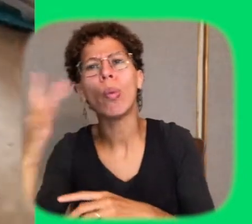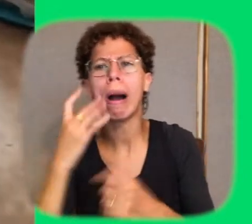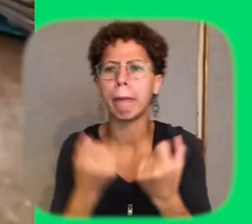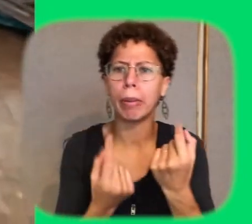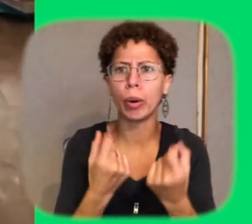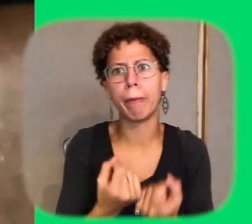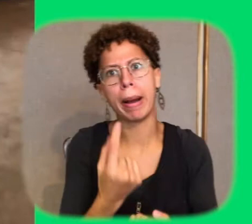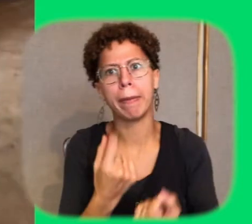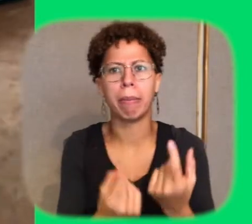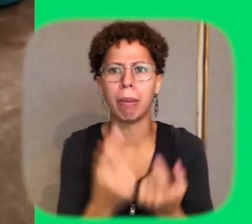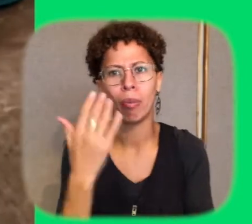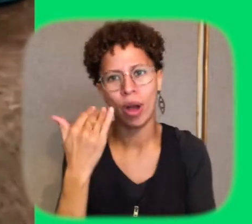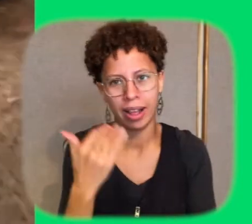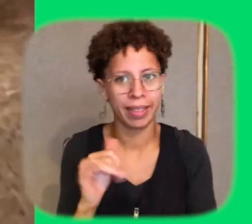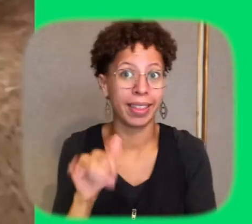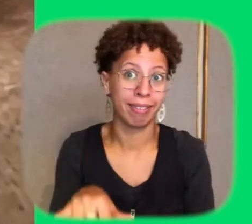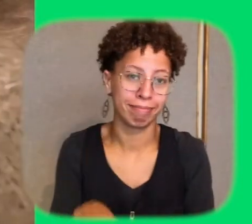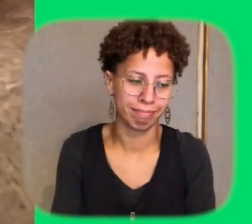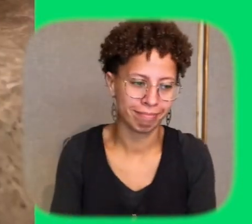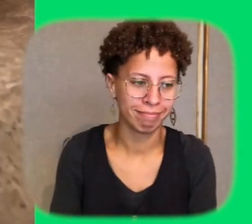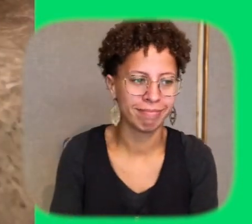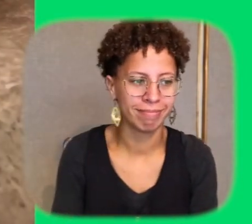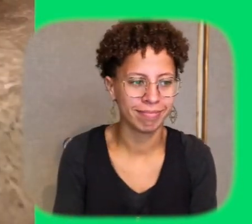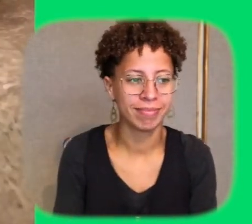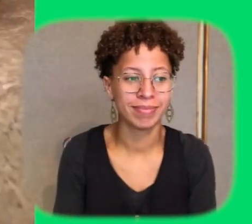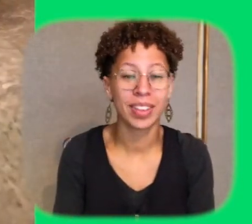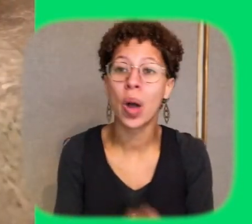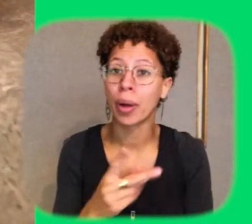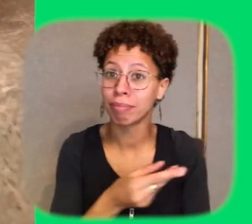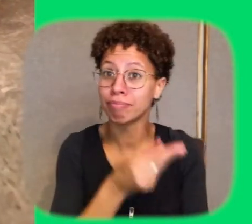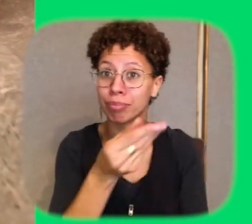see if the eggs can hold it.